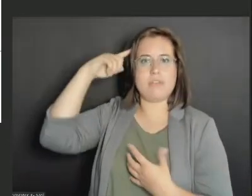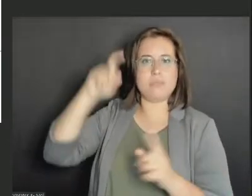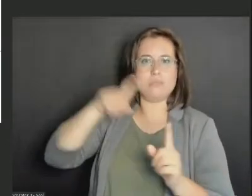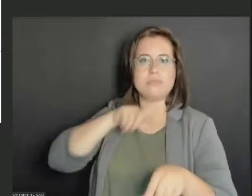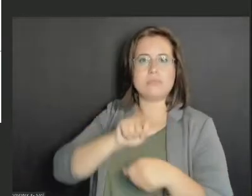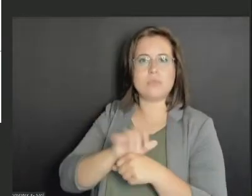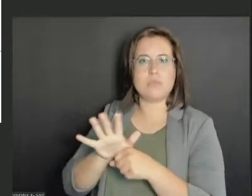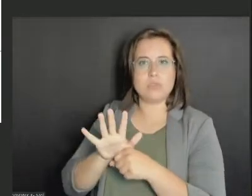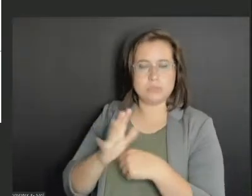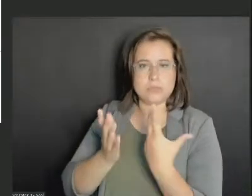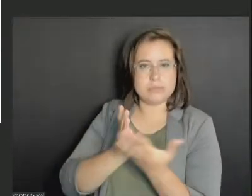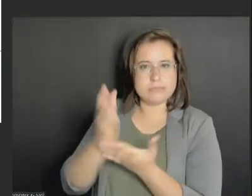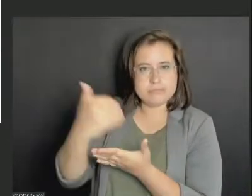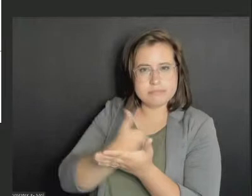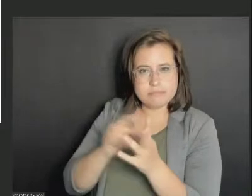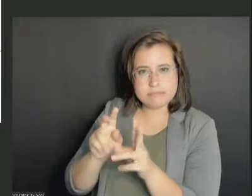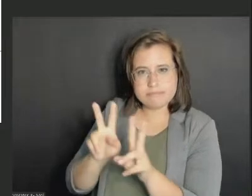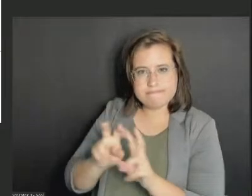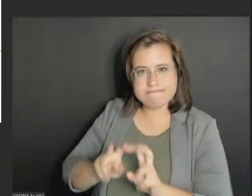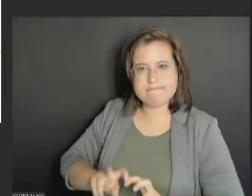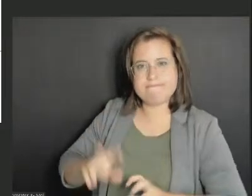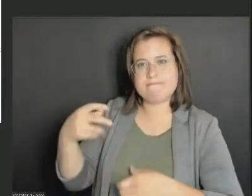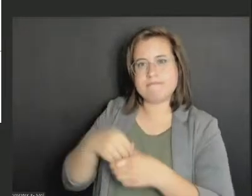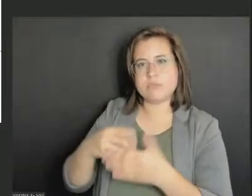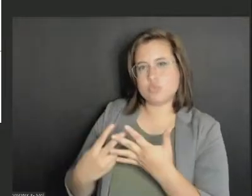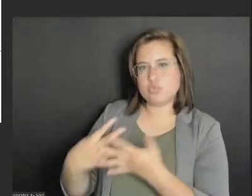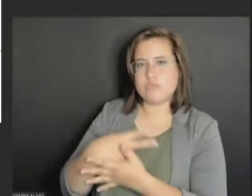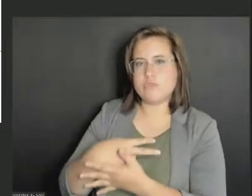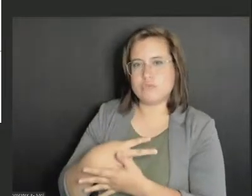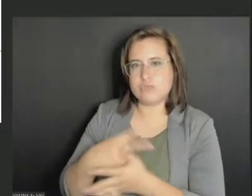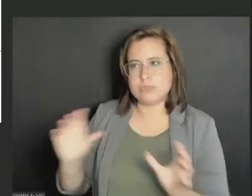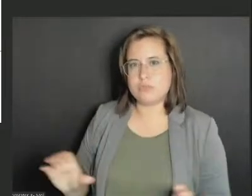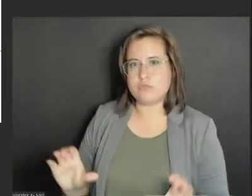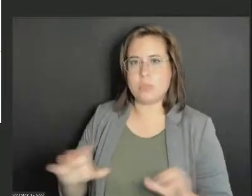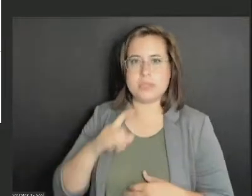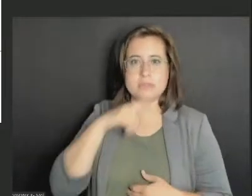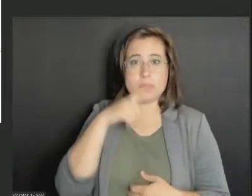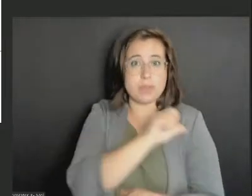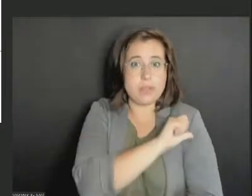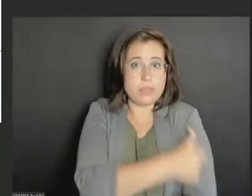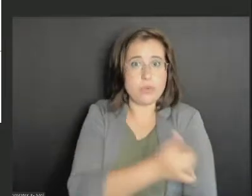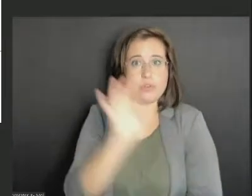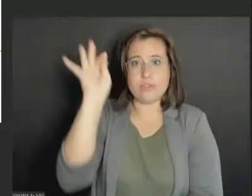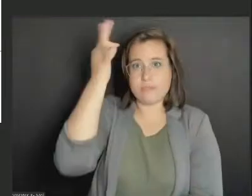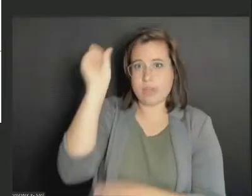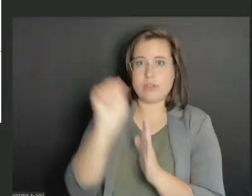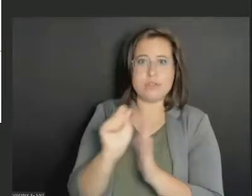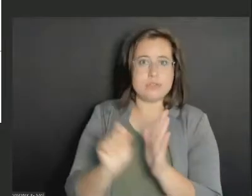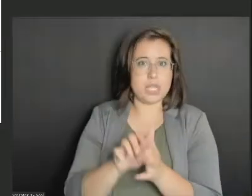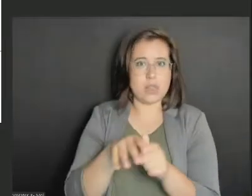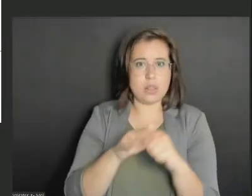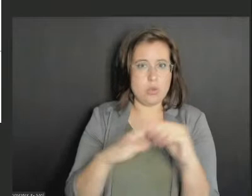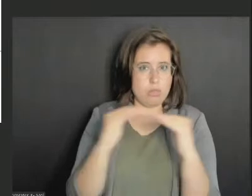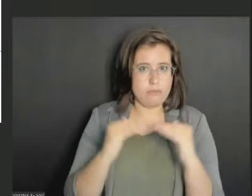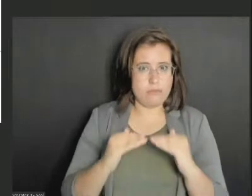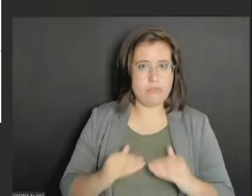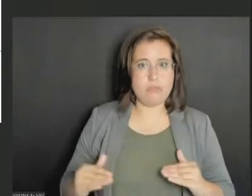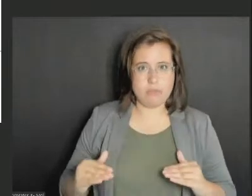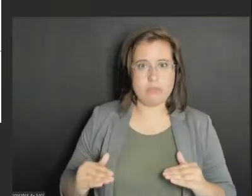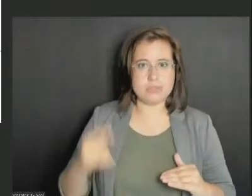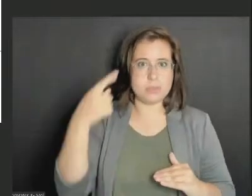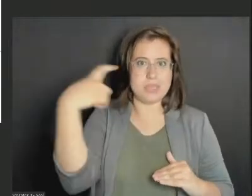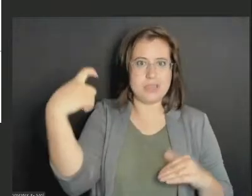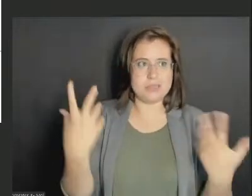thorough analysis includes a review of the performance of public authorities at the federal, state, and local levels, given the complexity